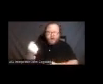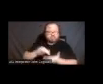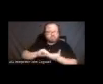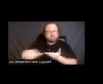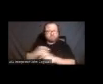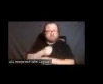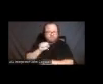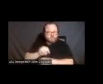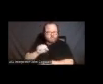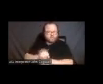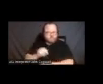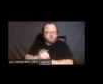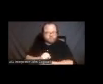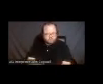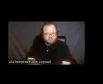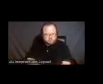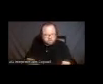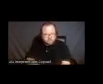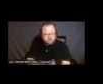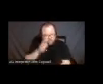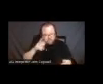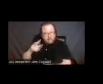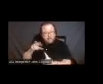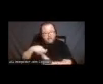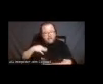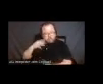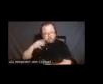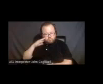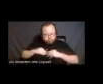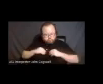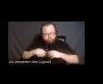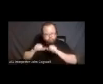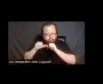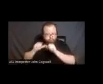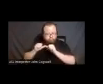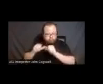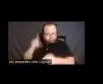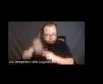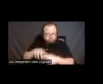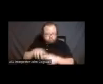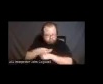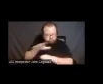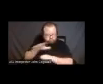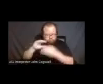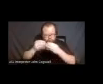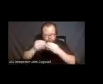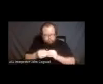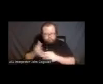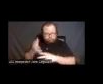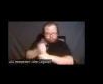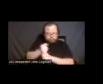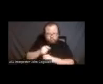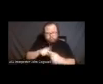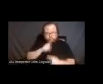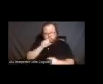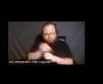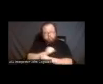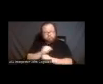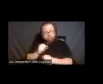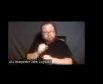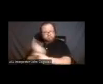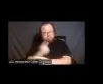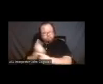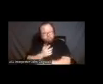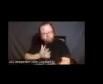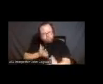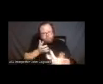being accepted continuously until a sufficient number of providers are obtained to adequately address the need or that